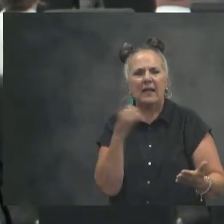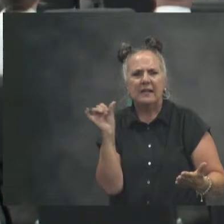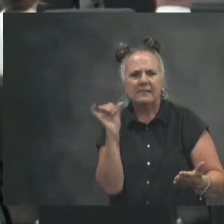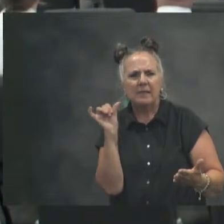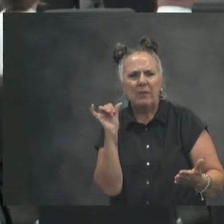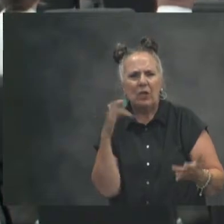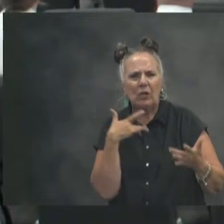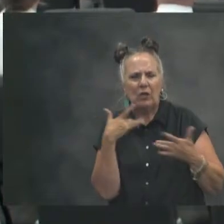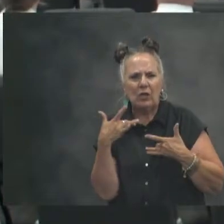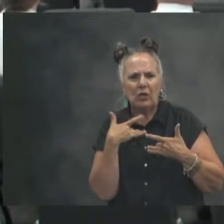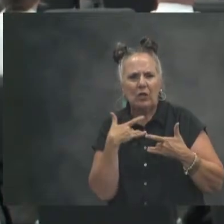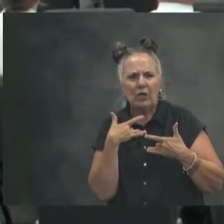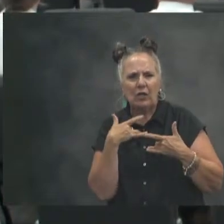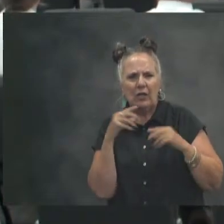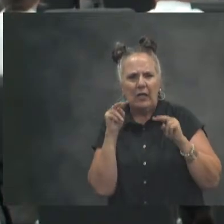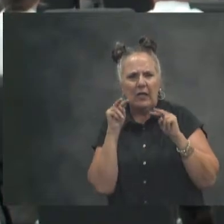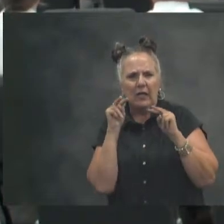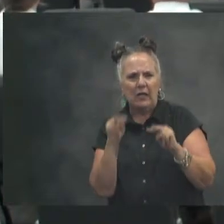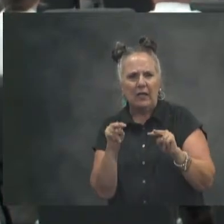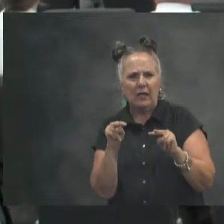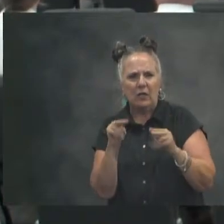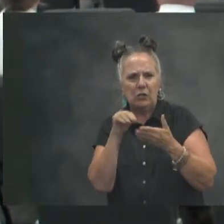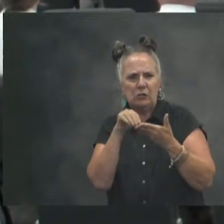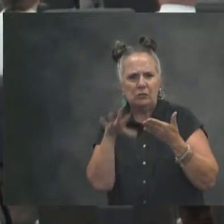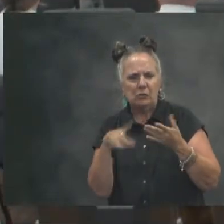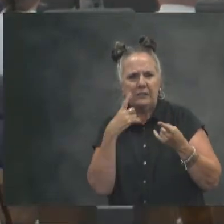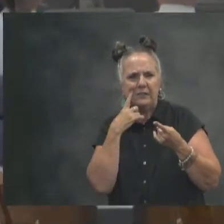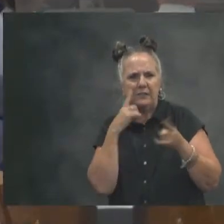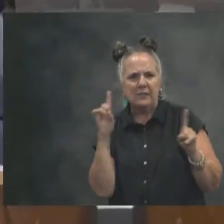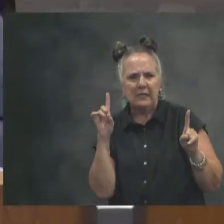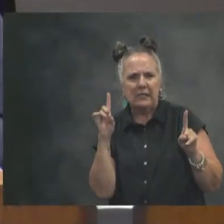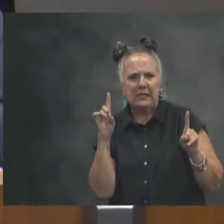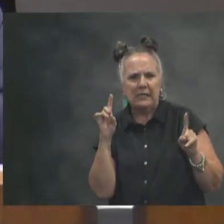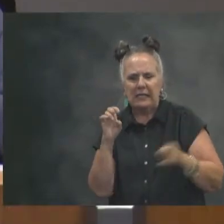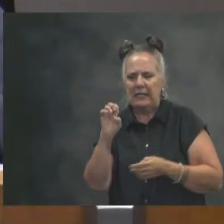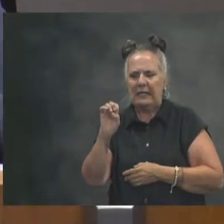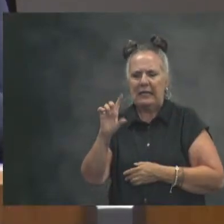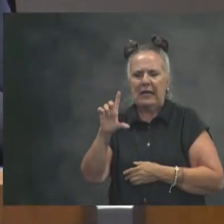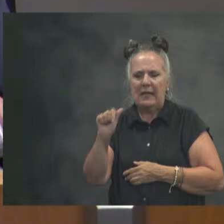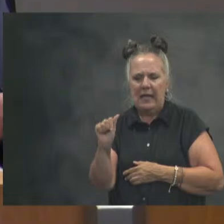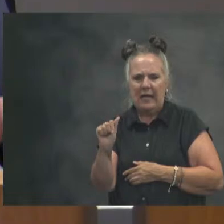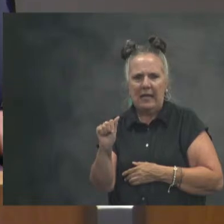and I was looking especially at the student success. You know, ELA, that's